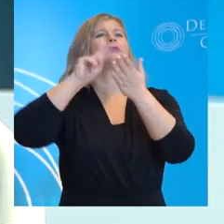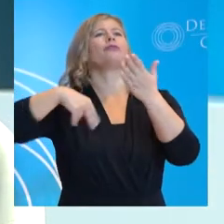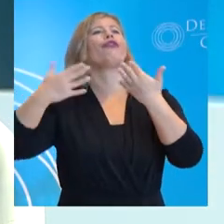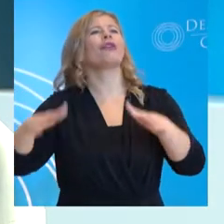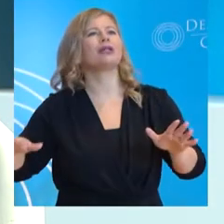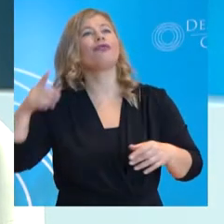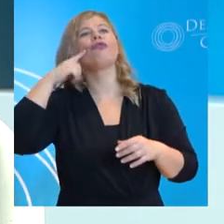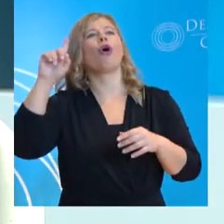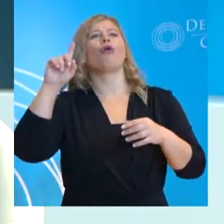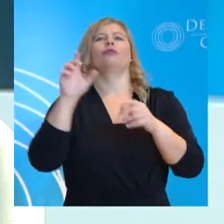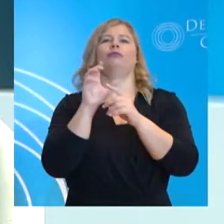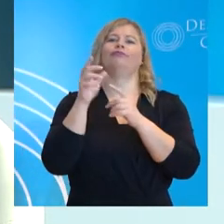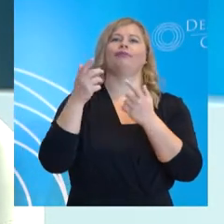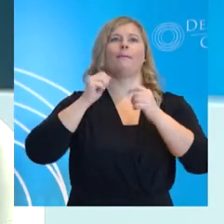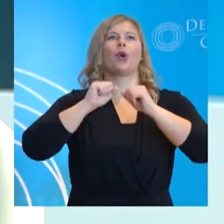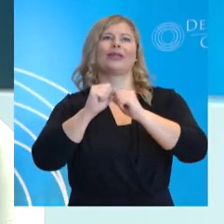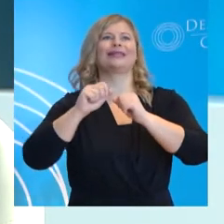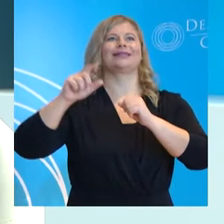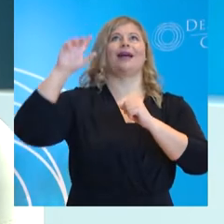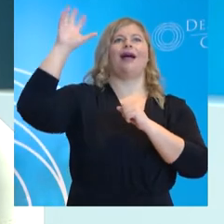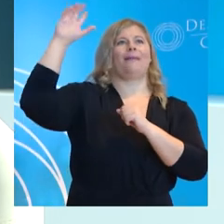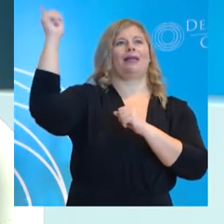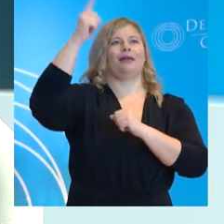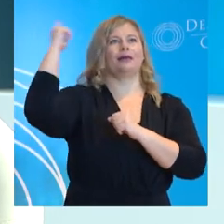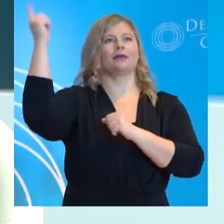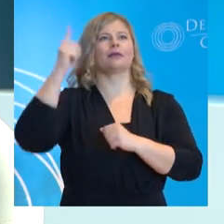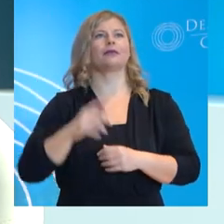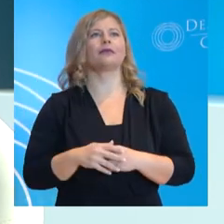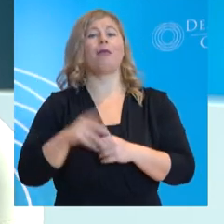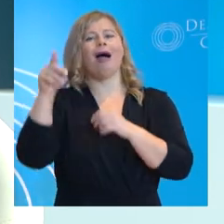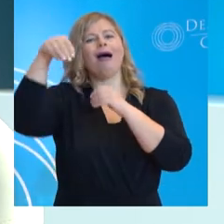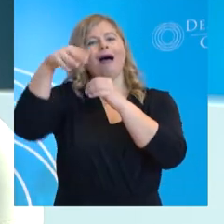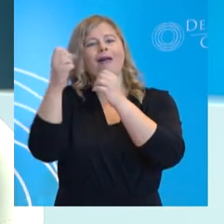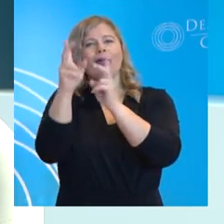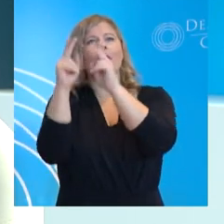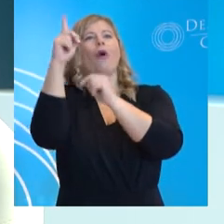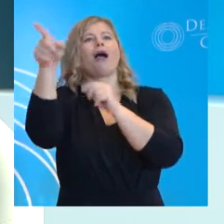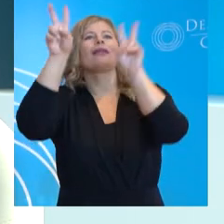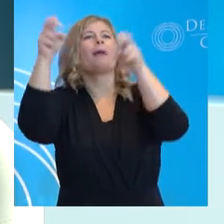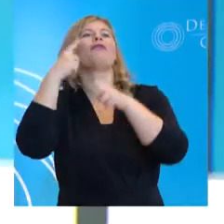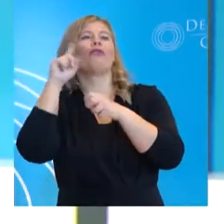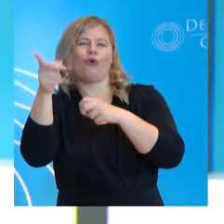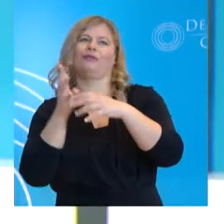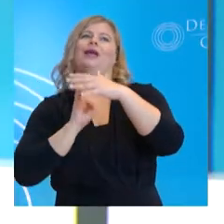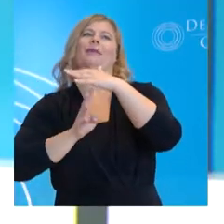I mean, this is not to argue with you, but I mean, I also respect Turkey for holding more than 4 million